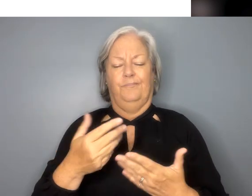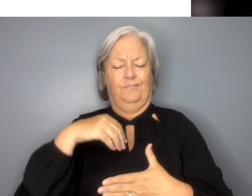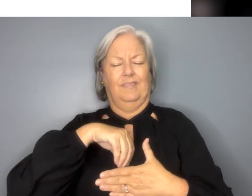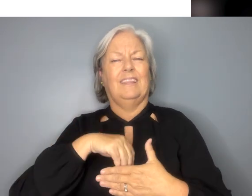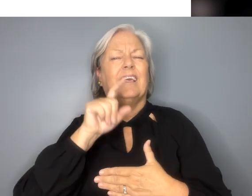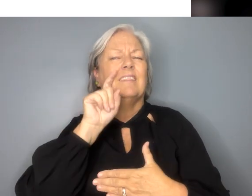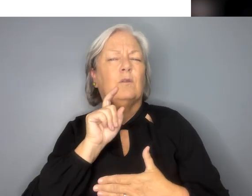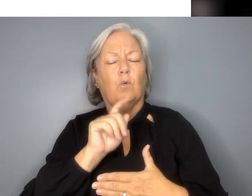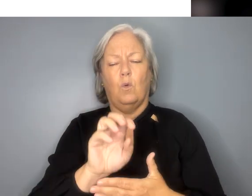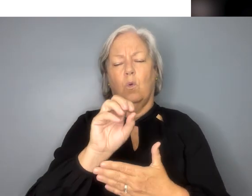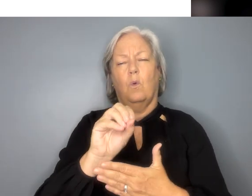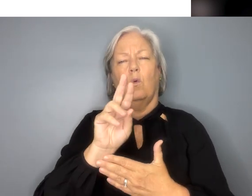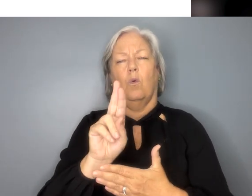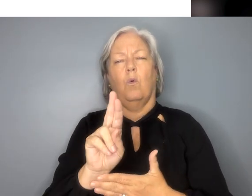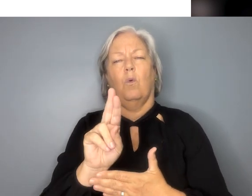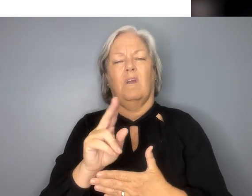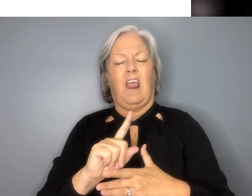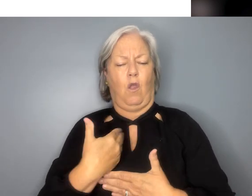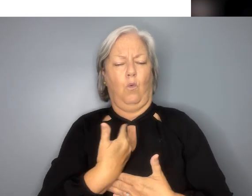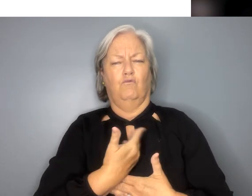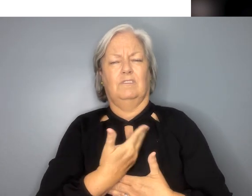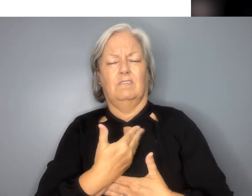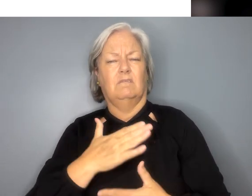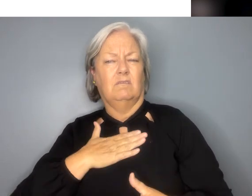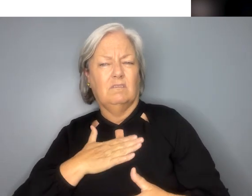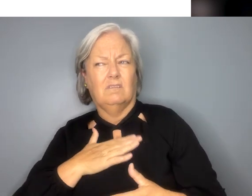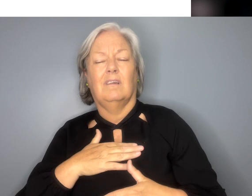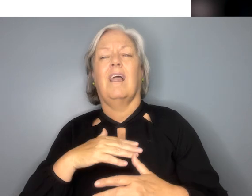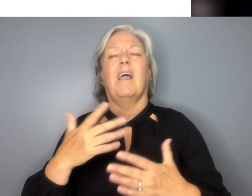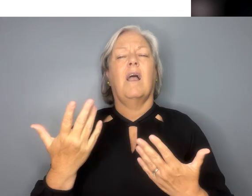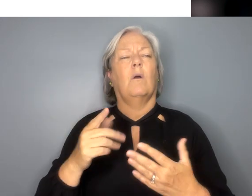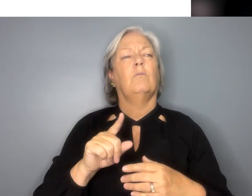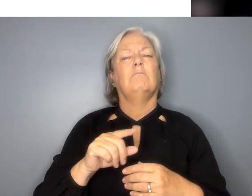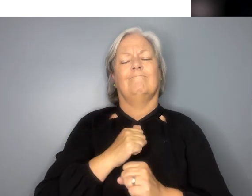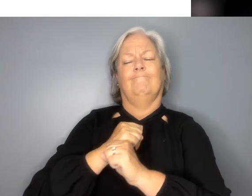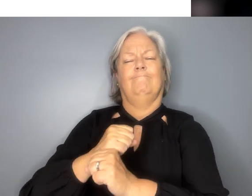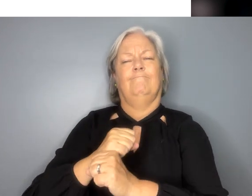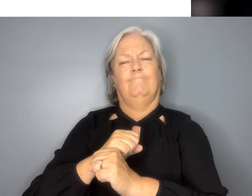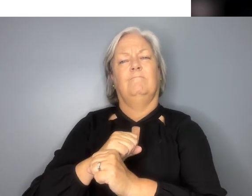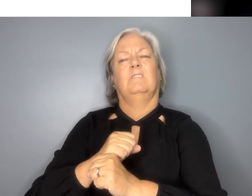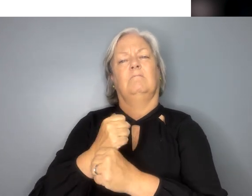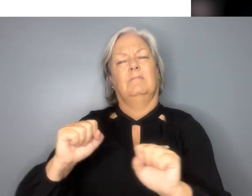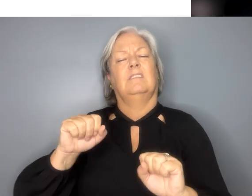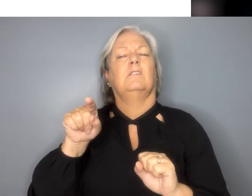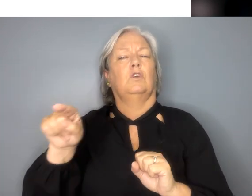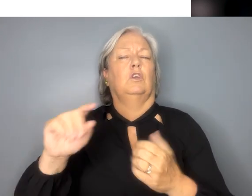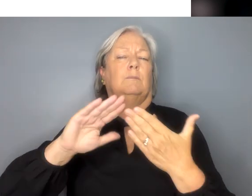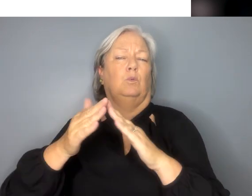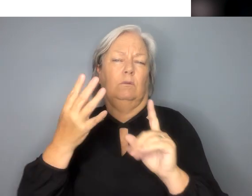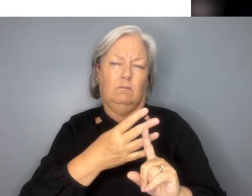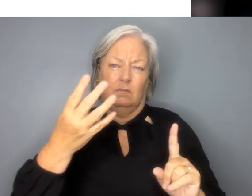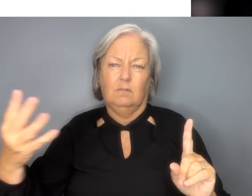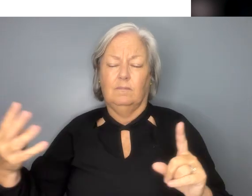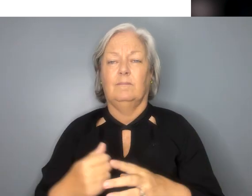orientation, gender identity, and expression and intersex rights are protected in the disability community. Through discussing these